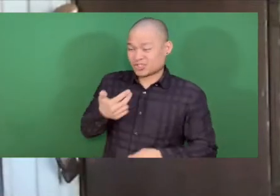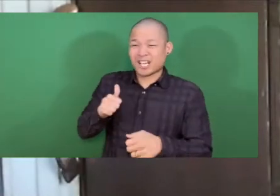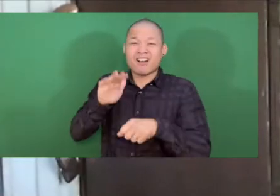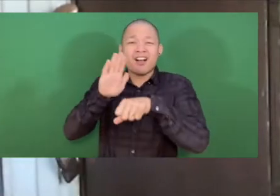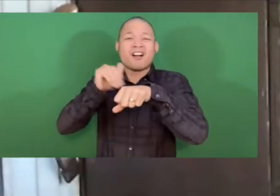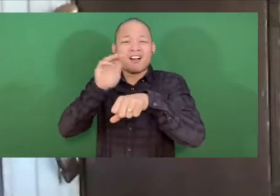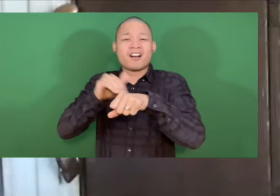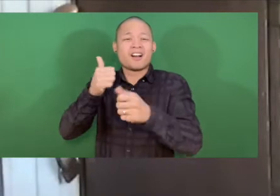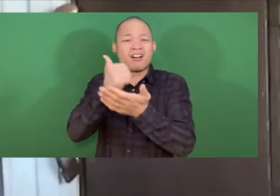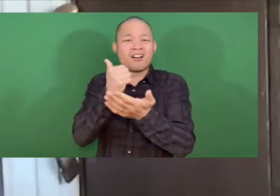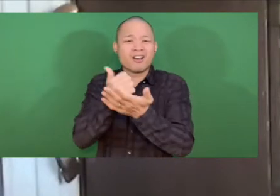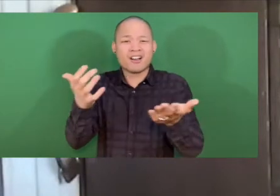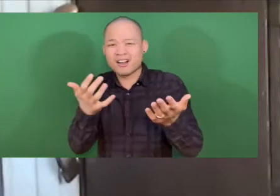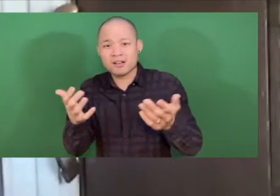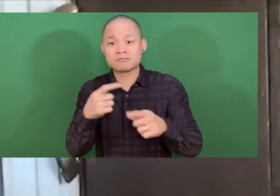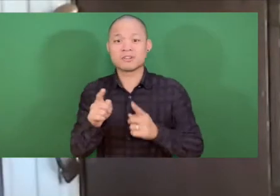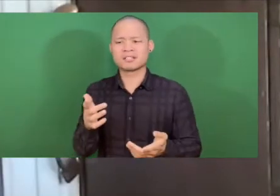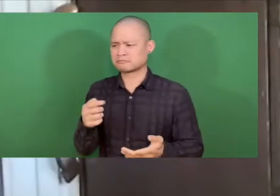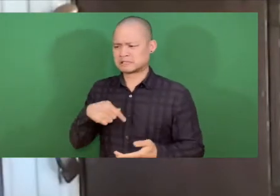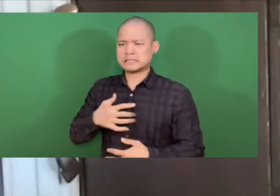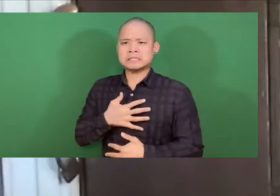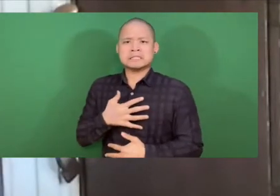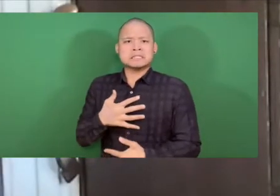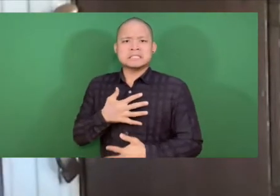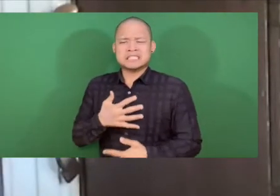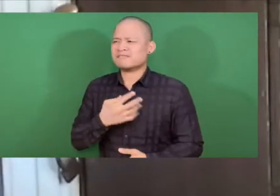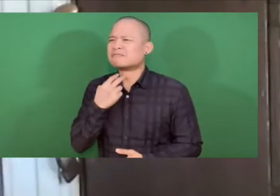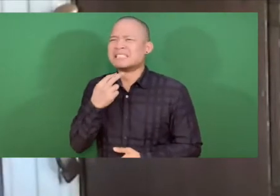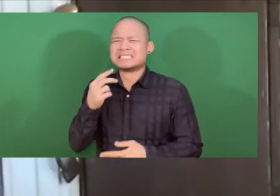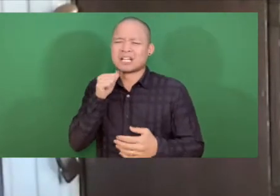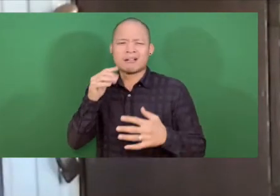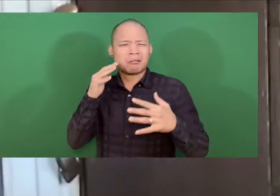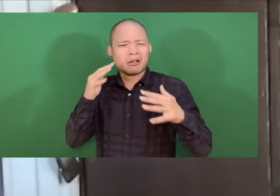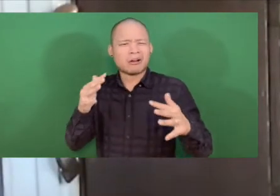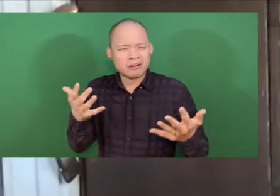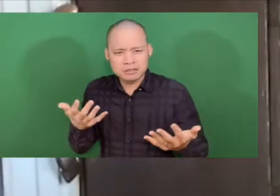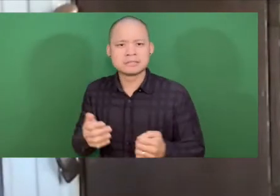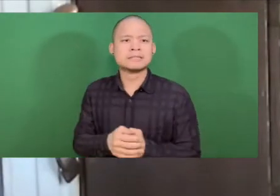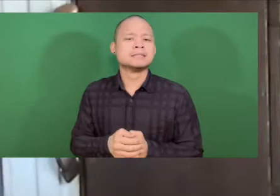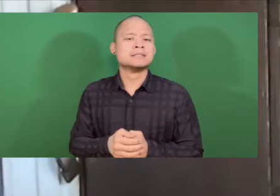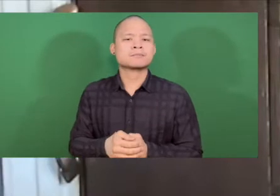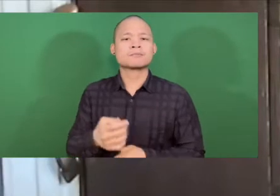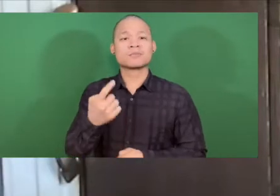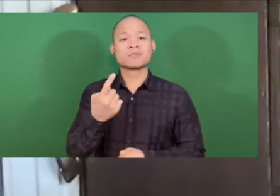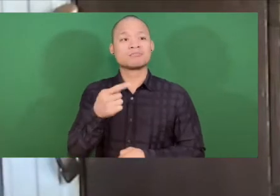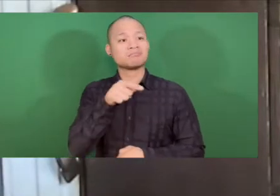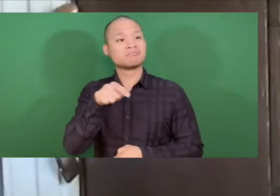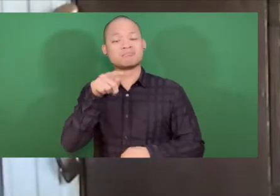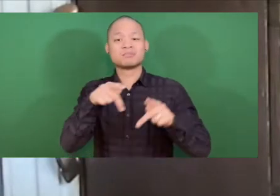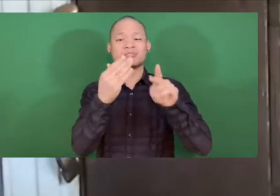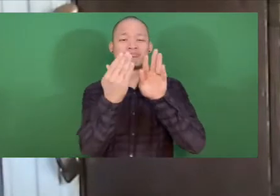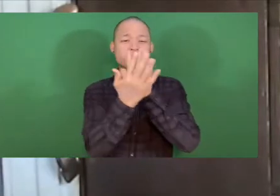low. Right. As we weren't breathing very well. So people walked by